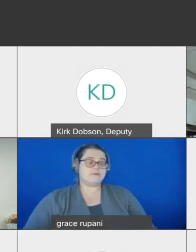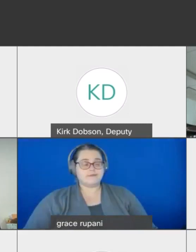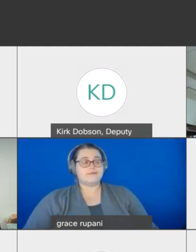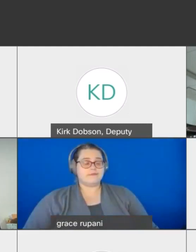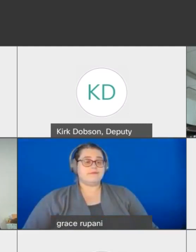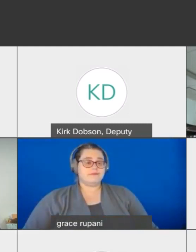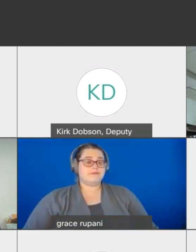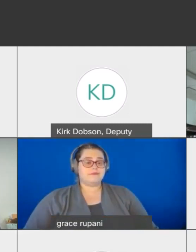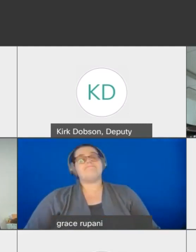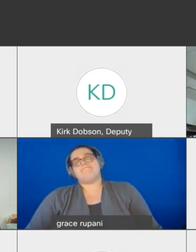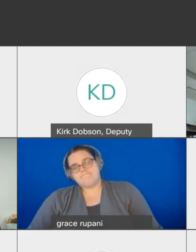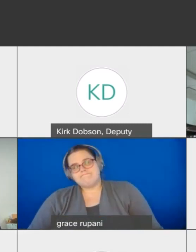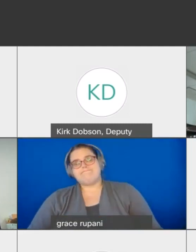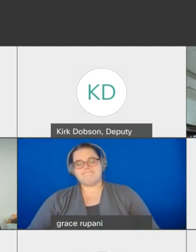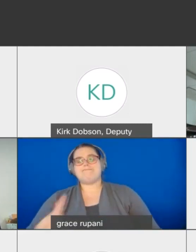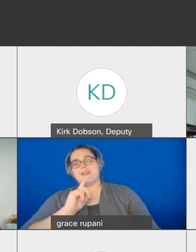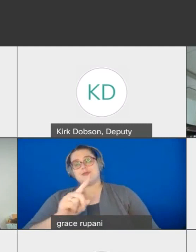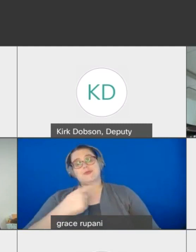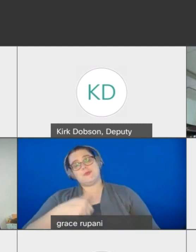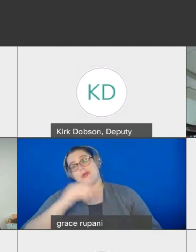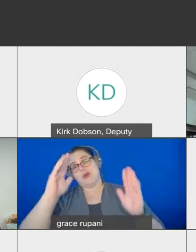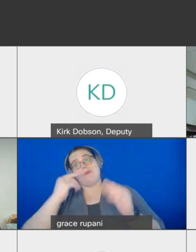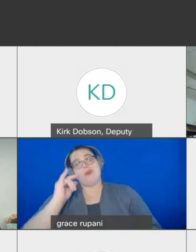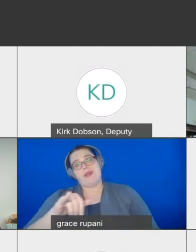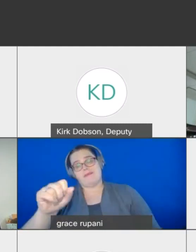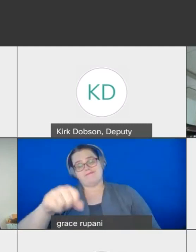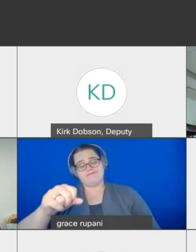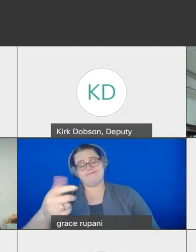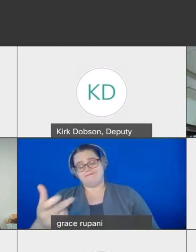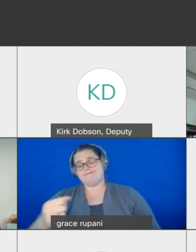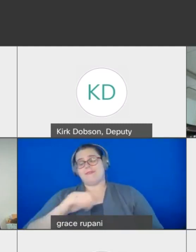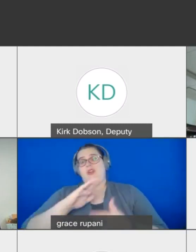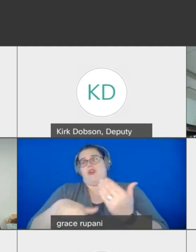That is the hope. I mean, in all the decisions that people make,